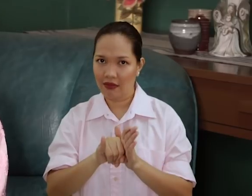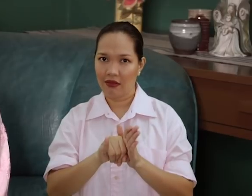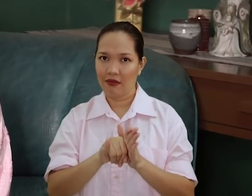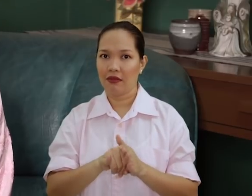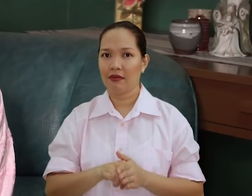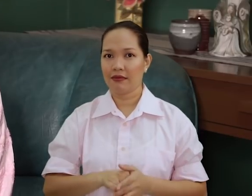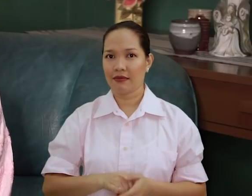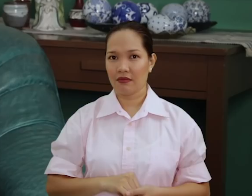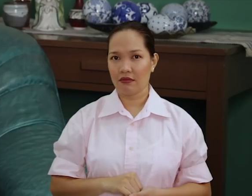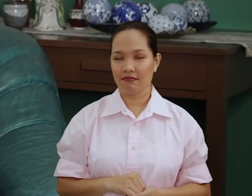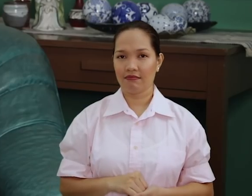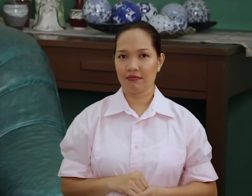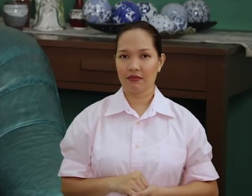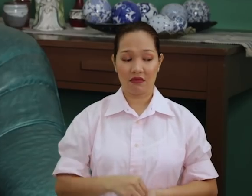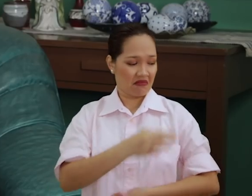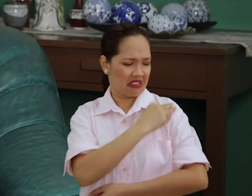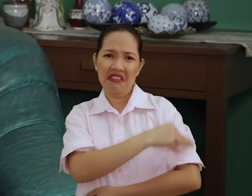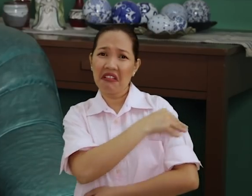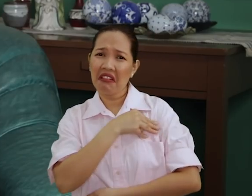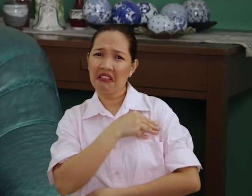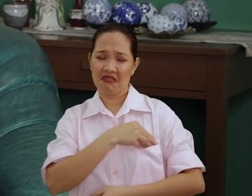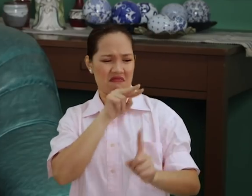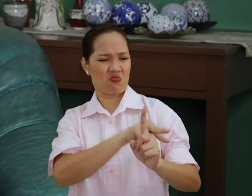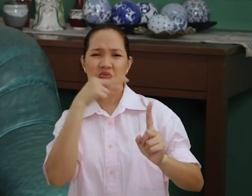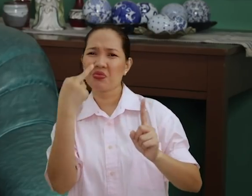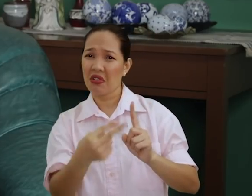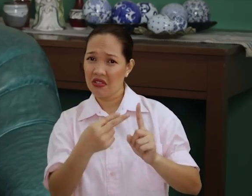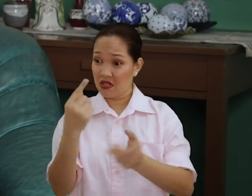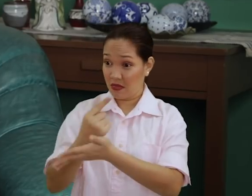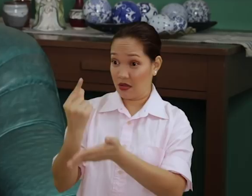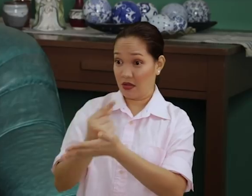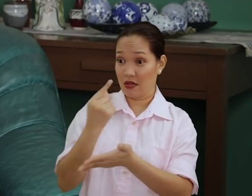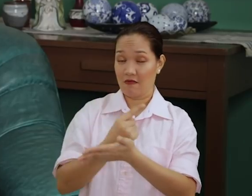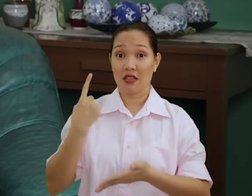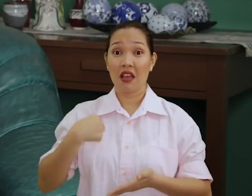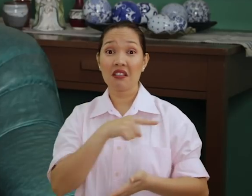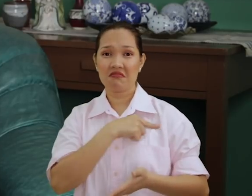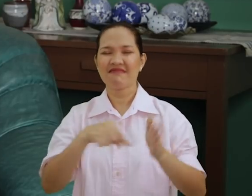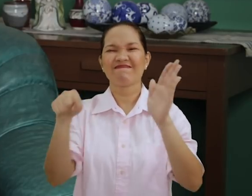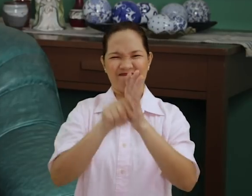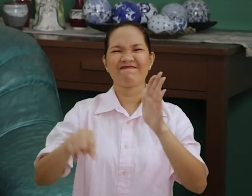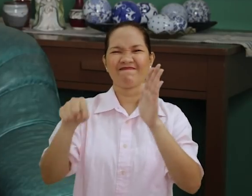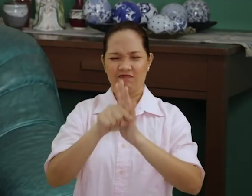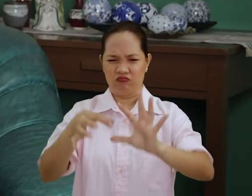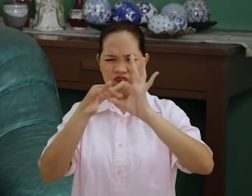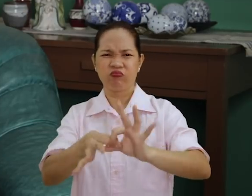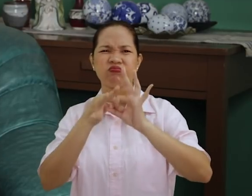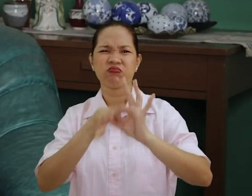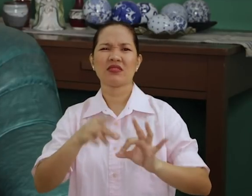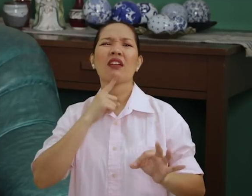them. Could we, for once, be open, epatha, and let